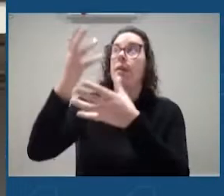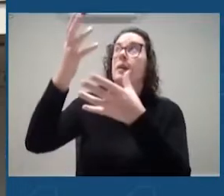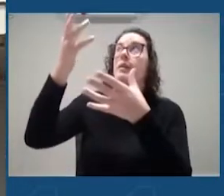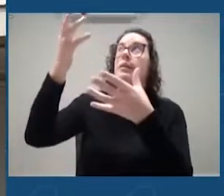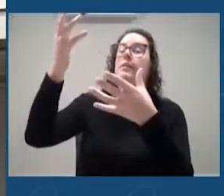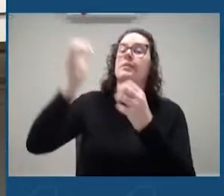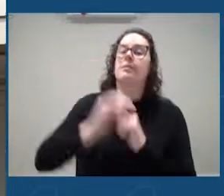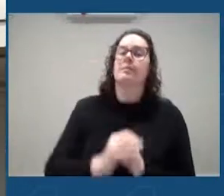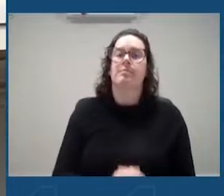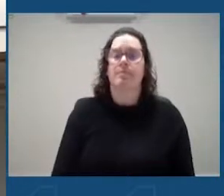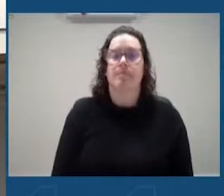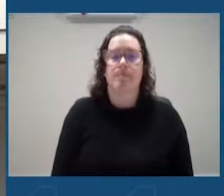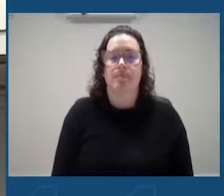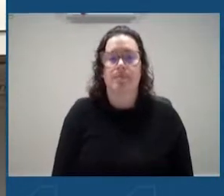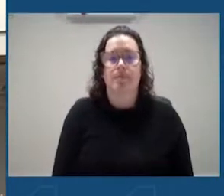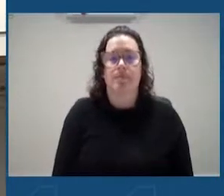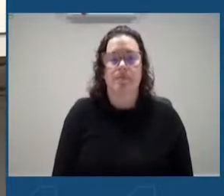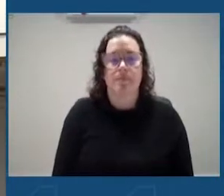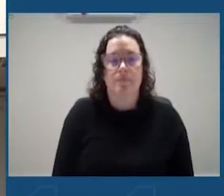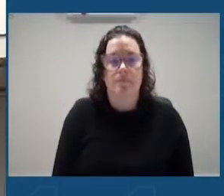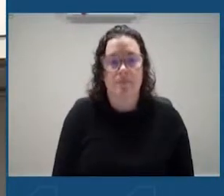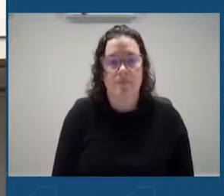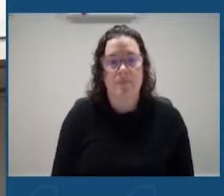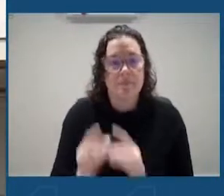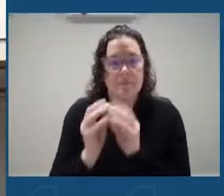No, we're going to have to take it